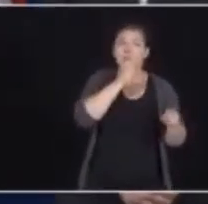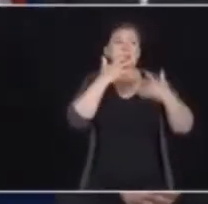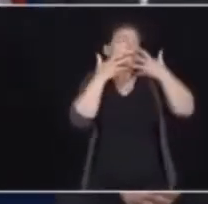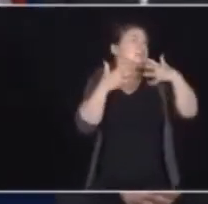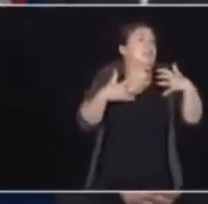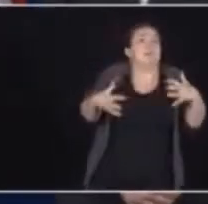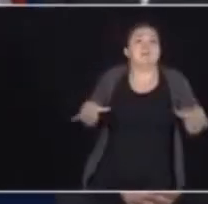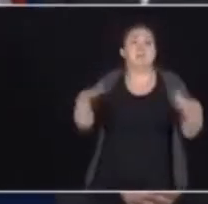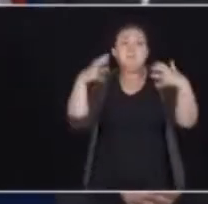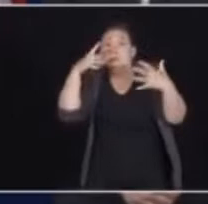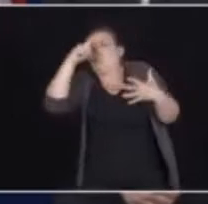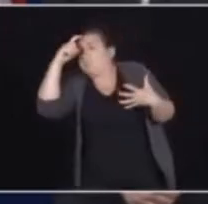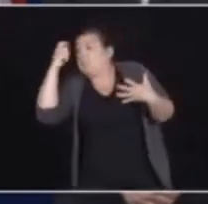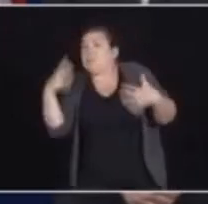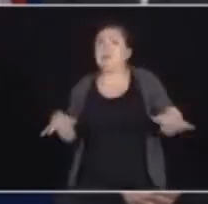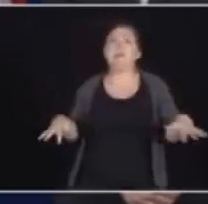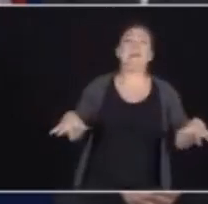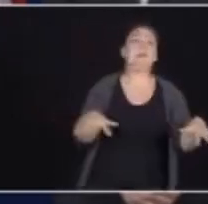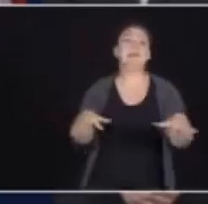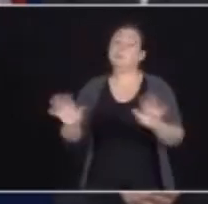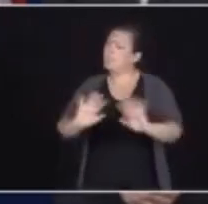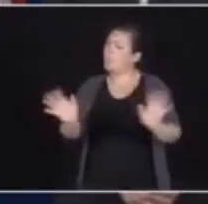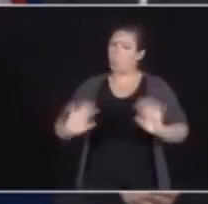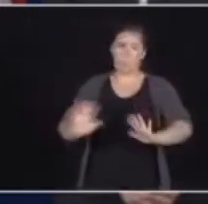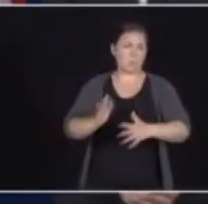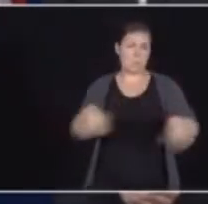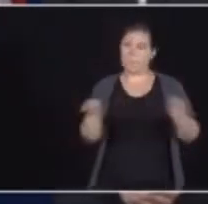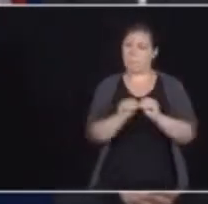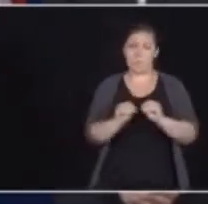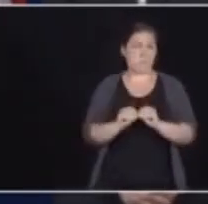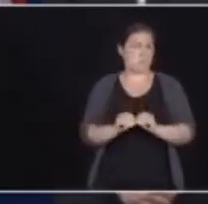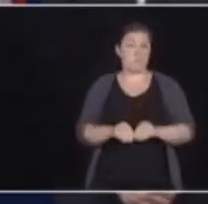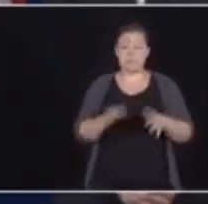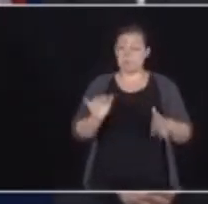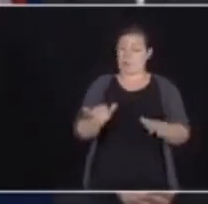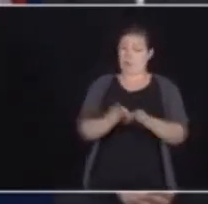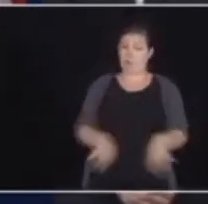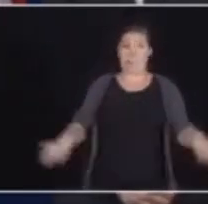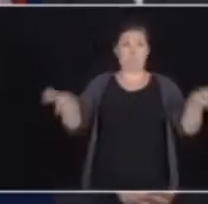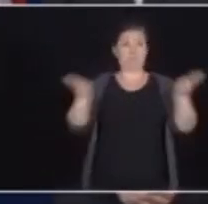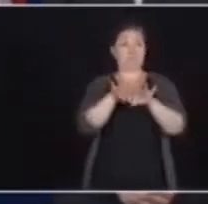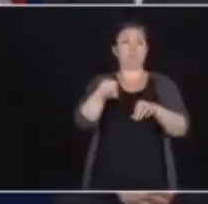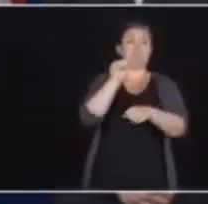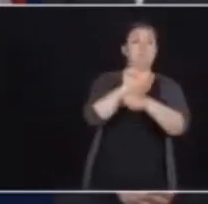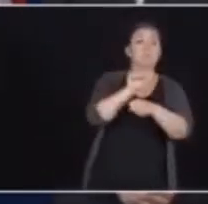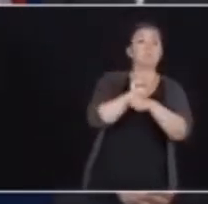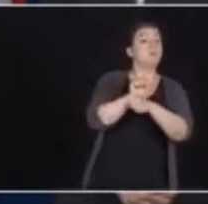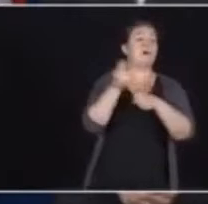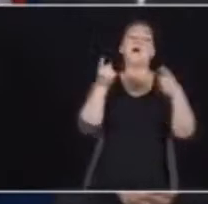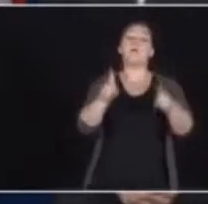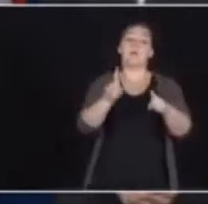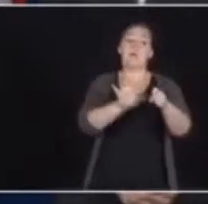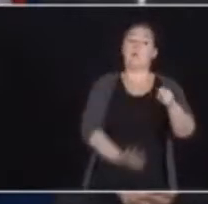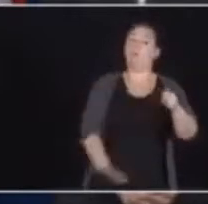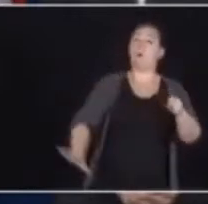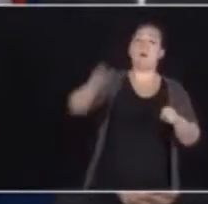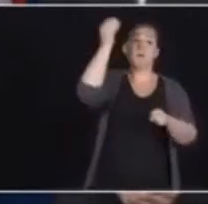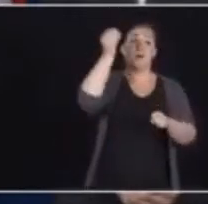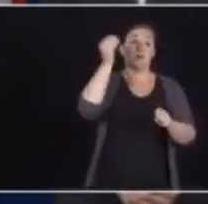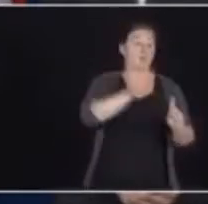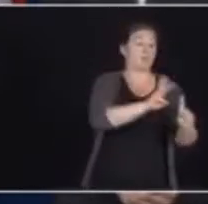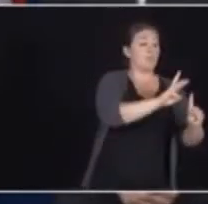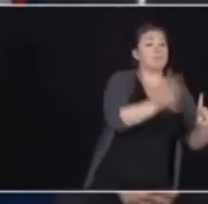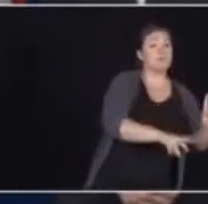the summer heat. And this important work will take place in every corner of the province, from Windsor to